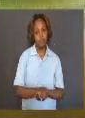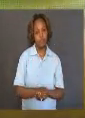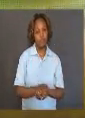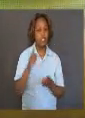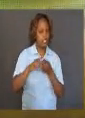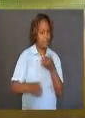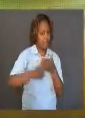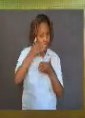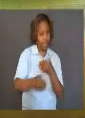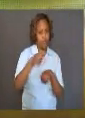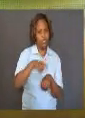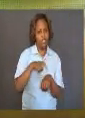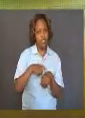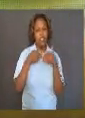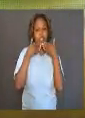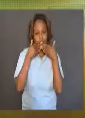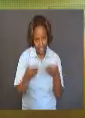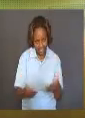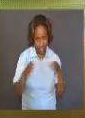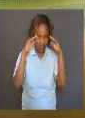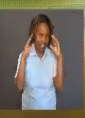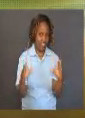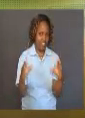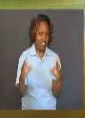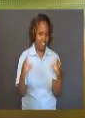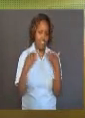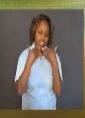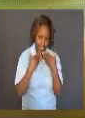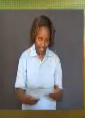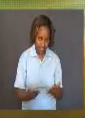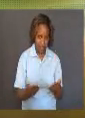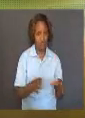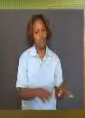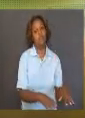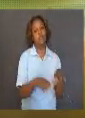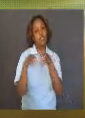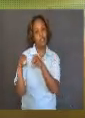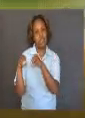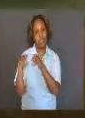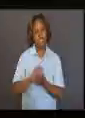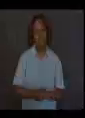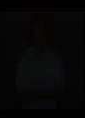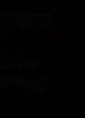Until next time, thank you, teacher. Thank you, students.